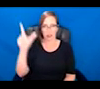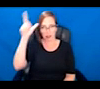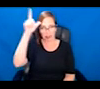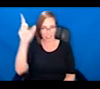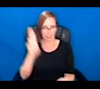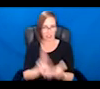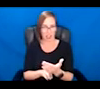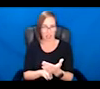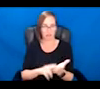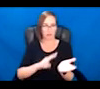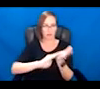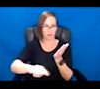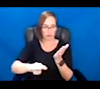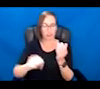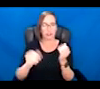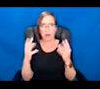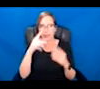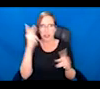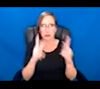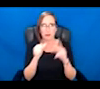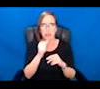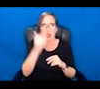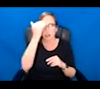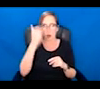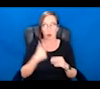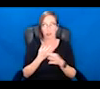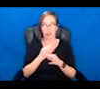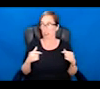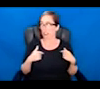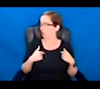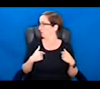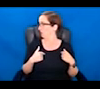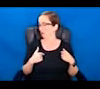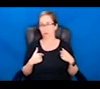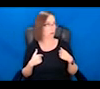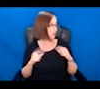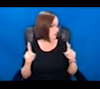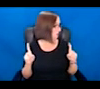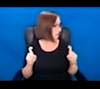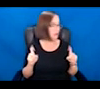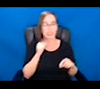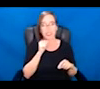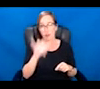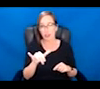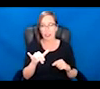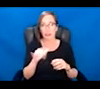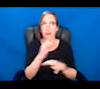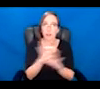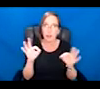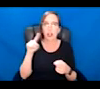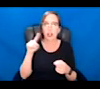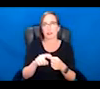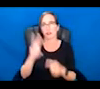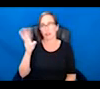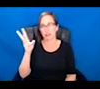people who didn't know that they were free. Thus, they truly weren't free from enslavement until well into the 60s. And in the vein of